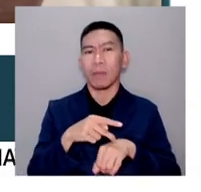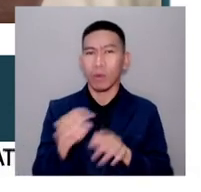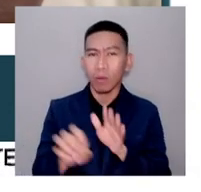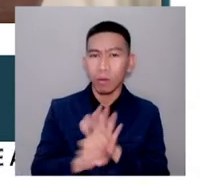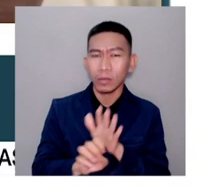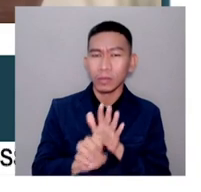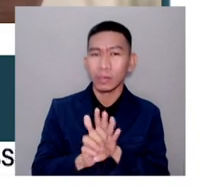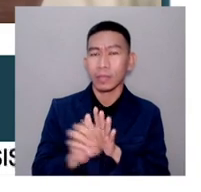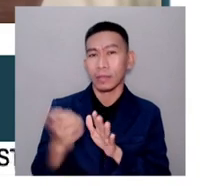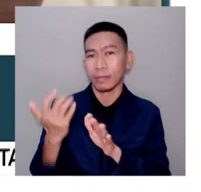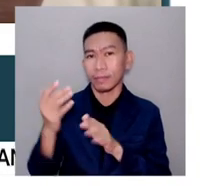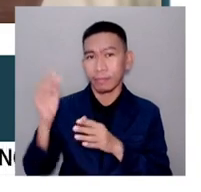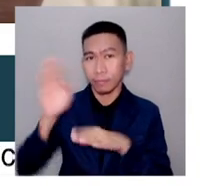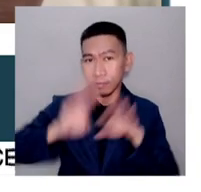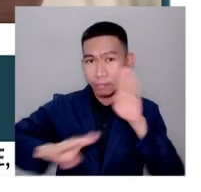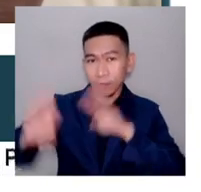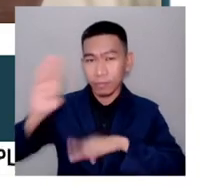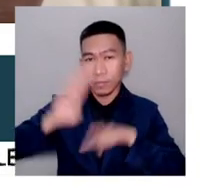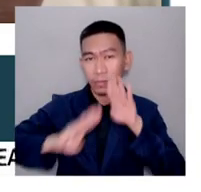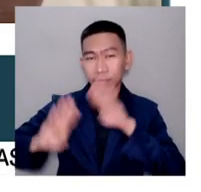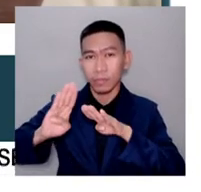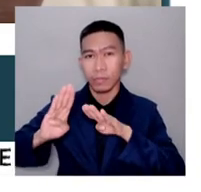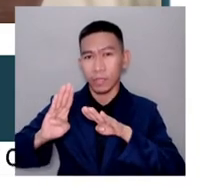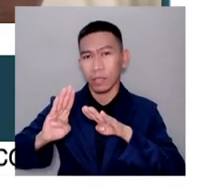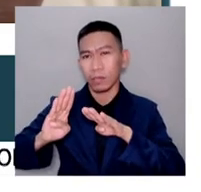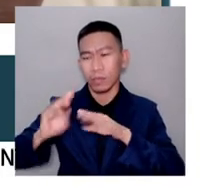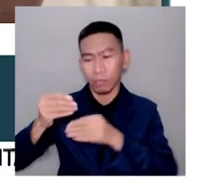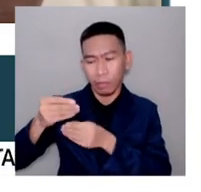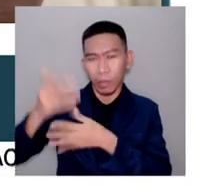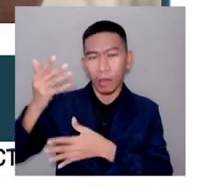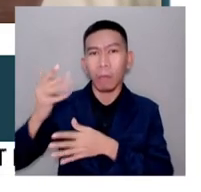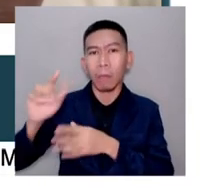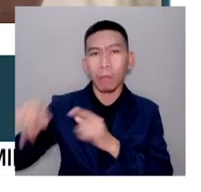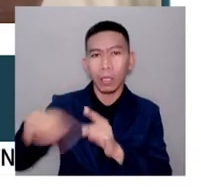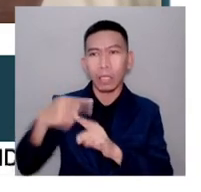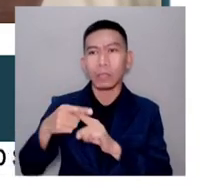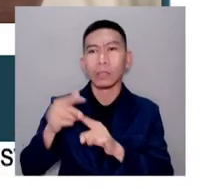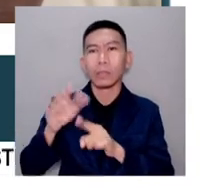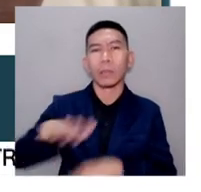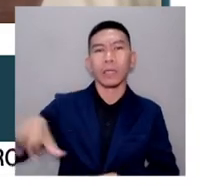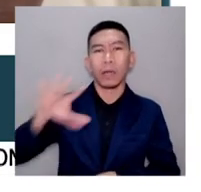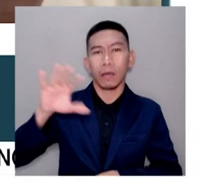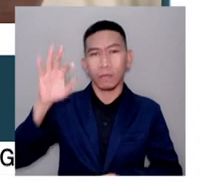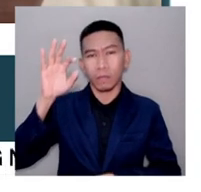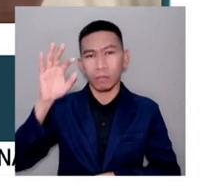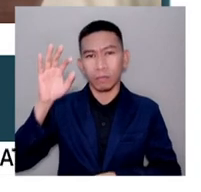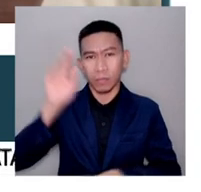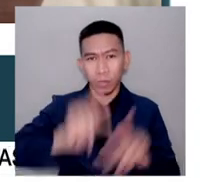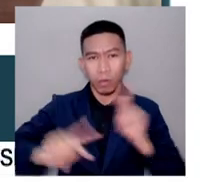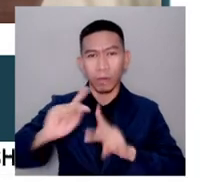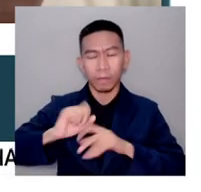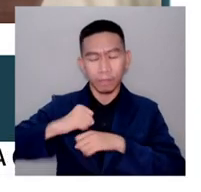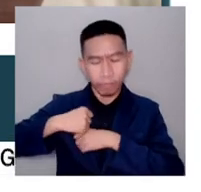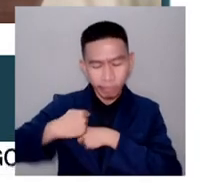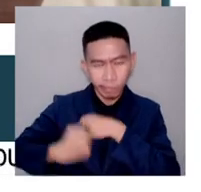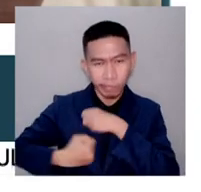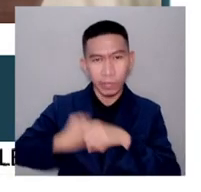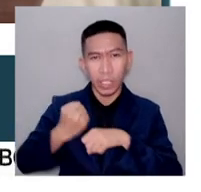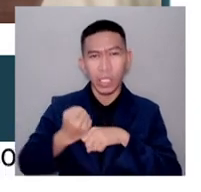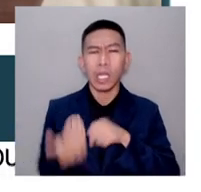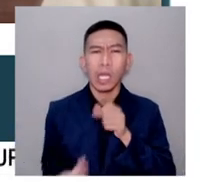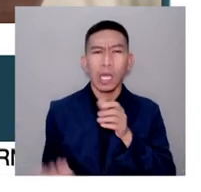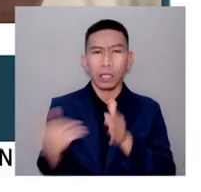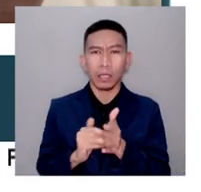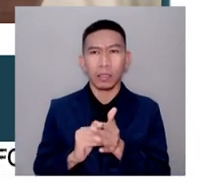yung mga pagdurusa ng mga tao. Ask each other the important questions again.